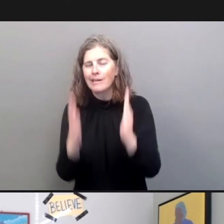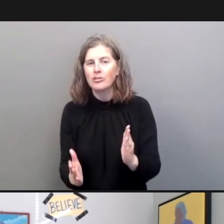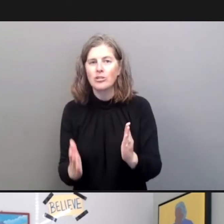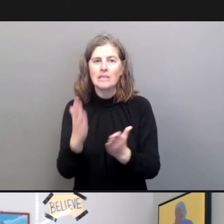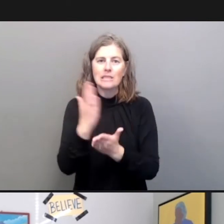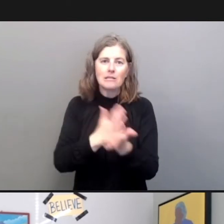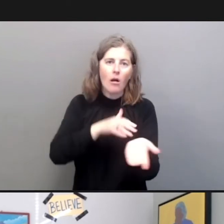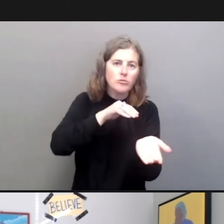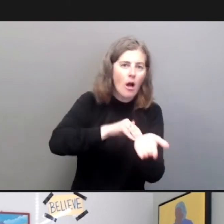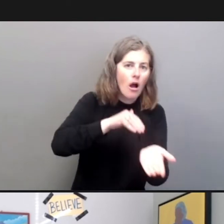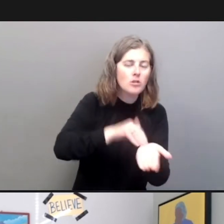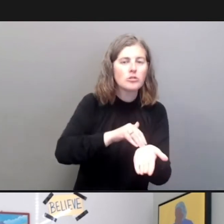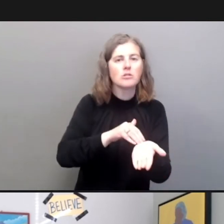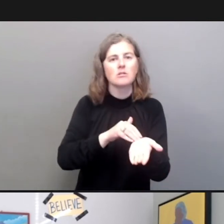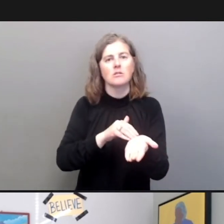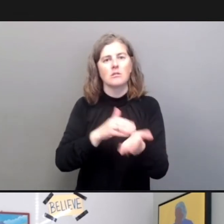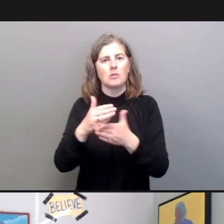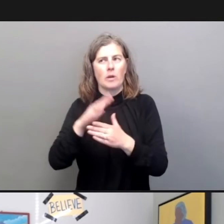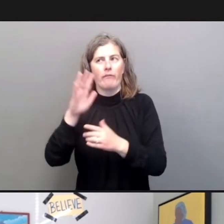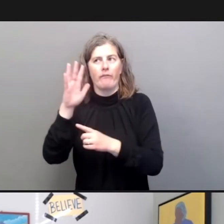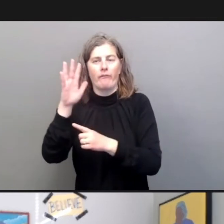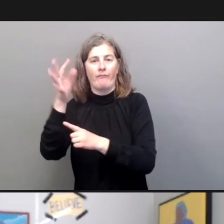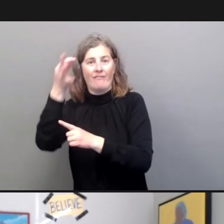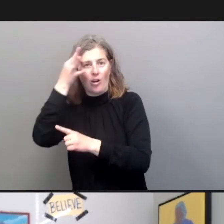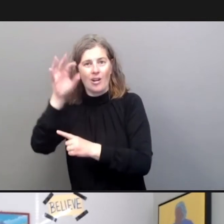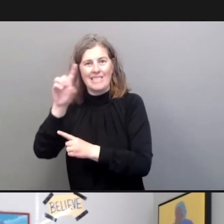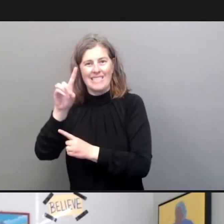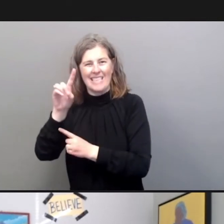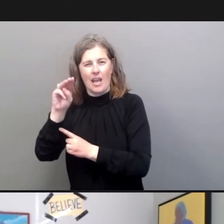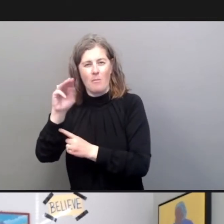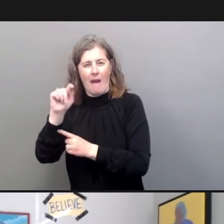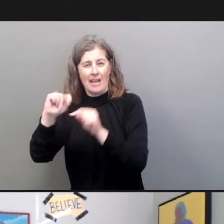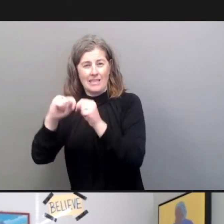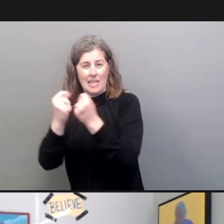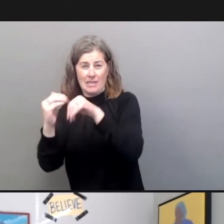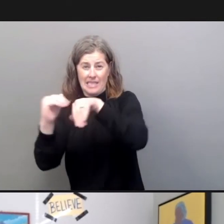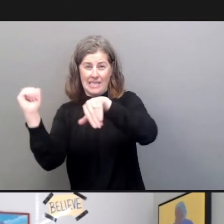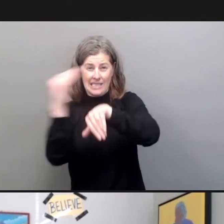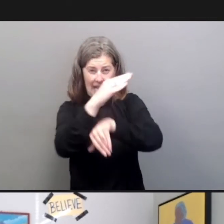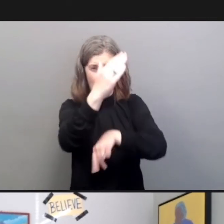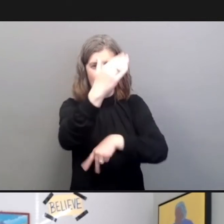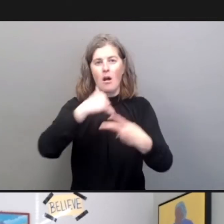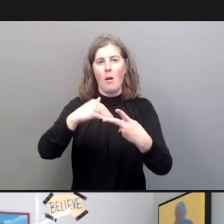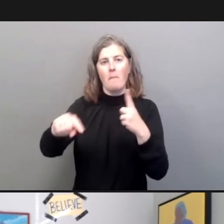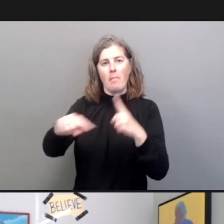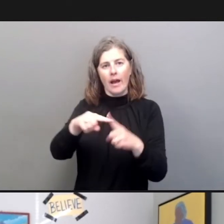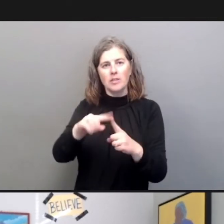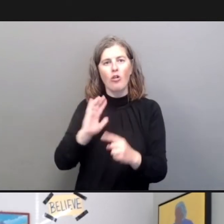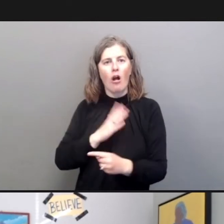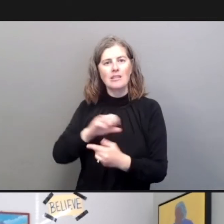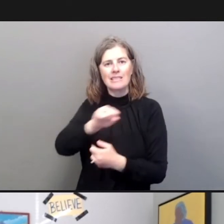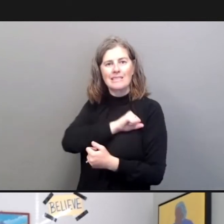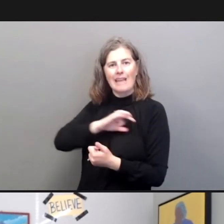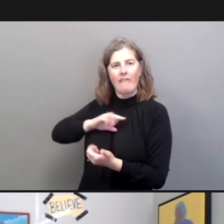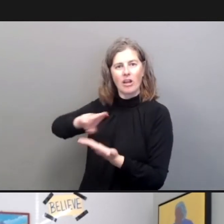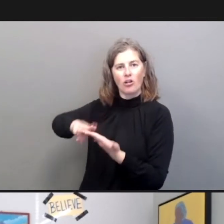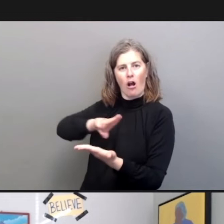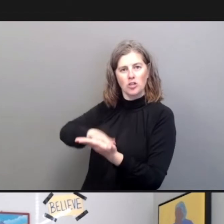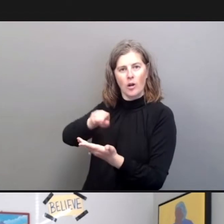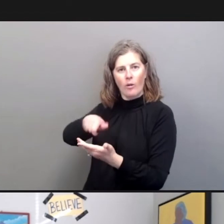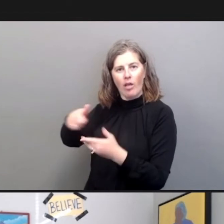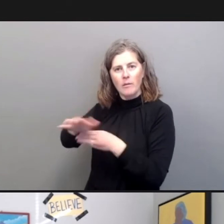physicians in there too, between the federal DMAT team that's been sent out there and our staffing contract, another